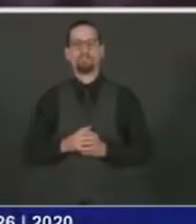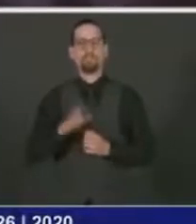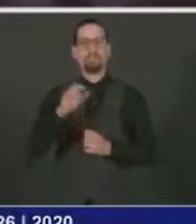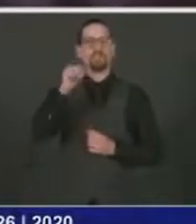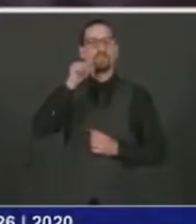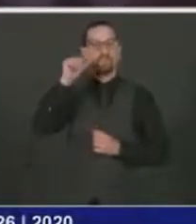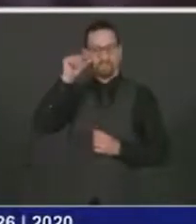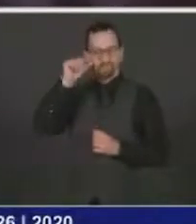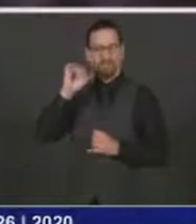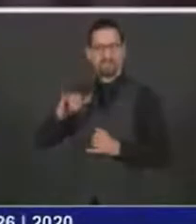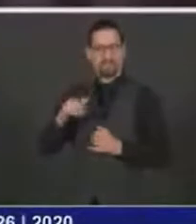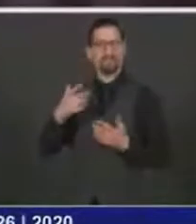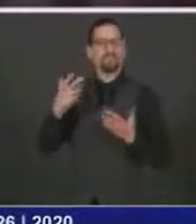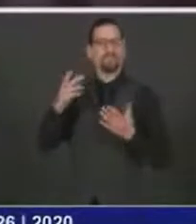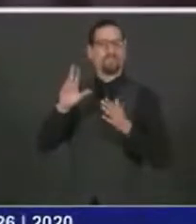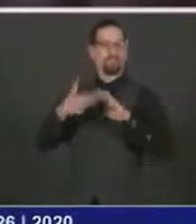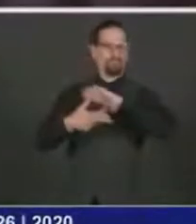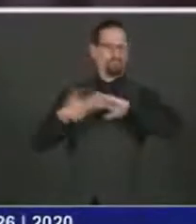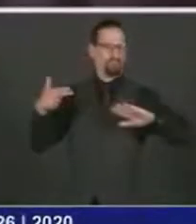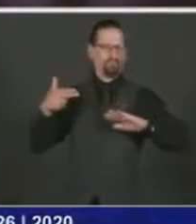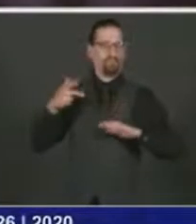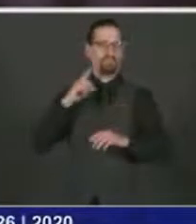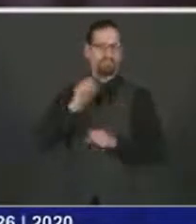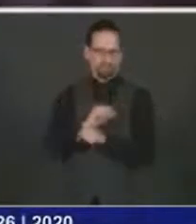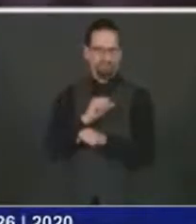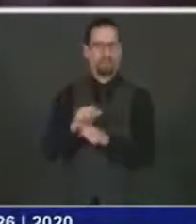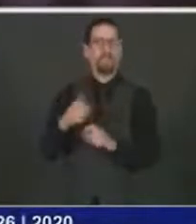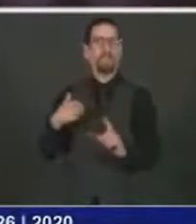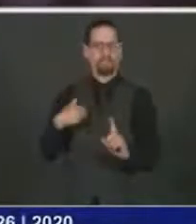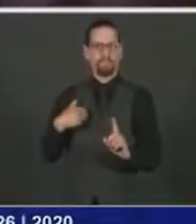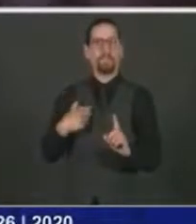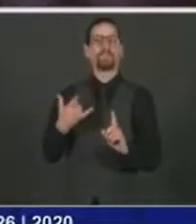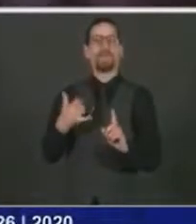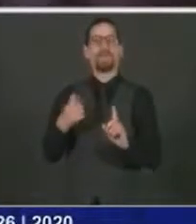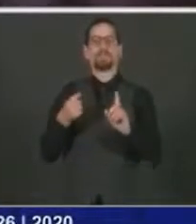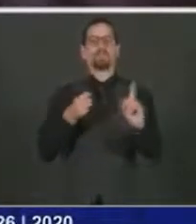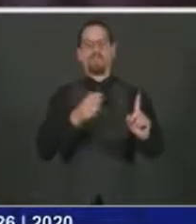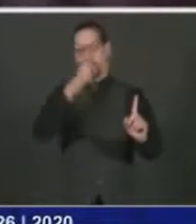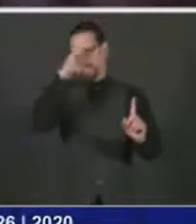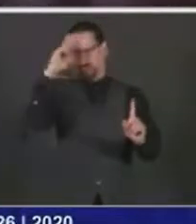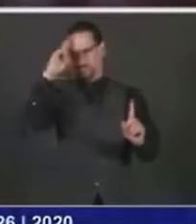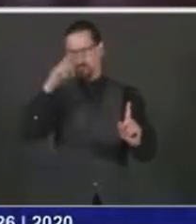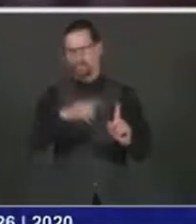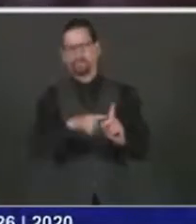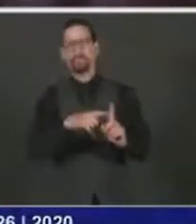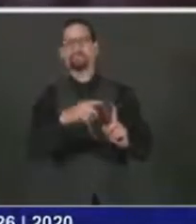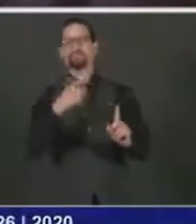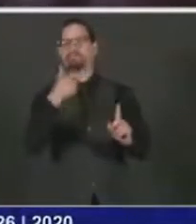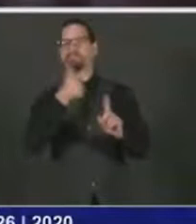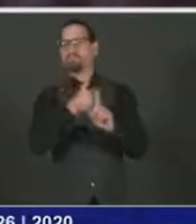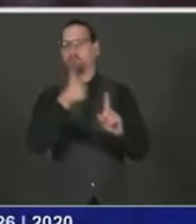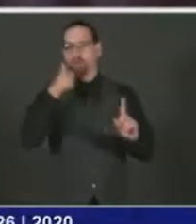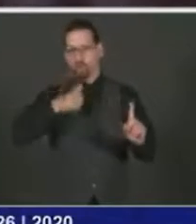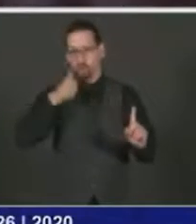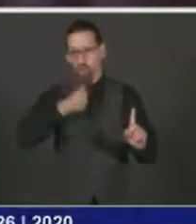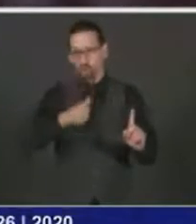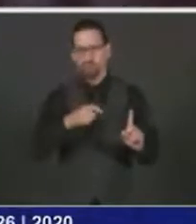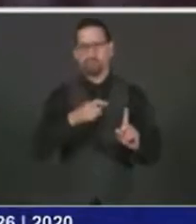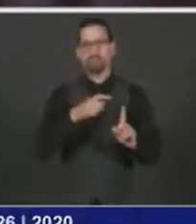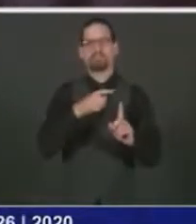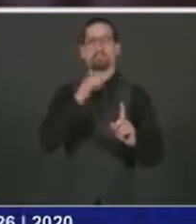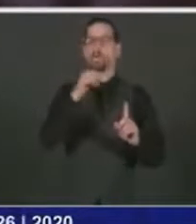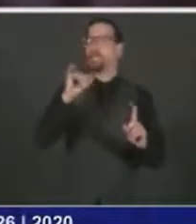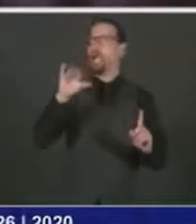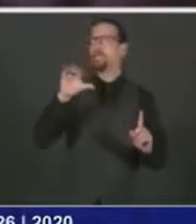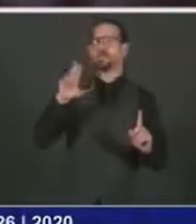diagnosed in Rhode Island is currently hospitalized. However, she is not in the ICU and is on a